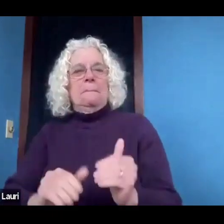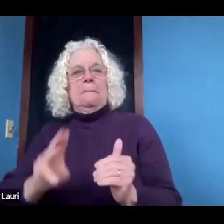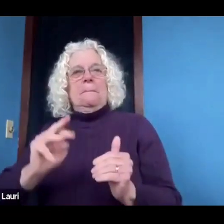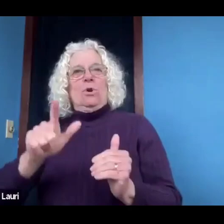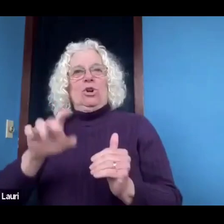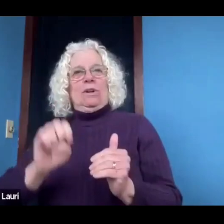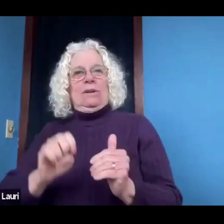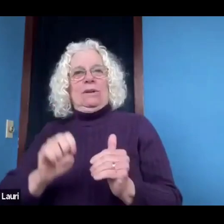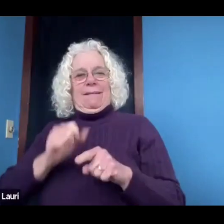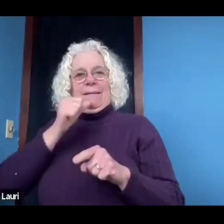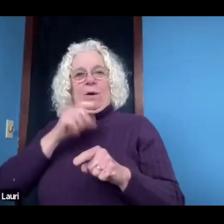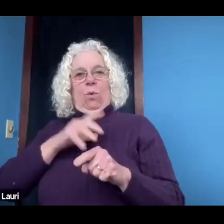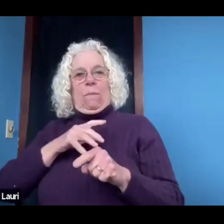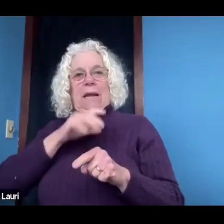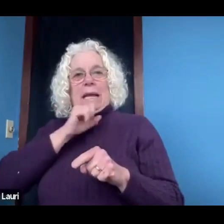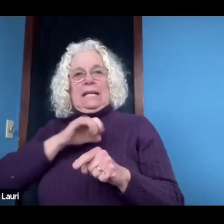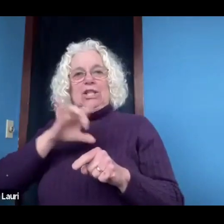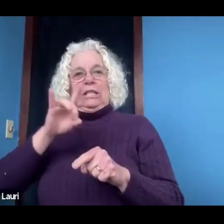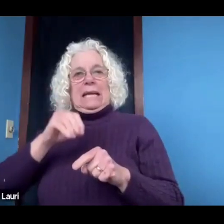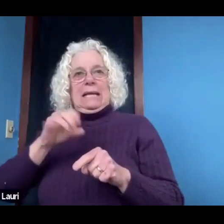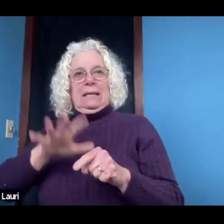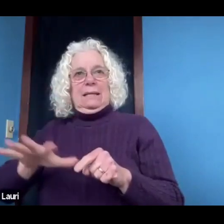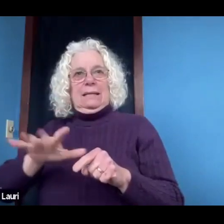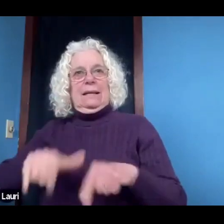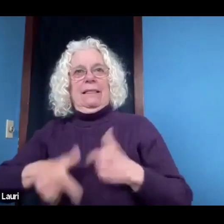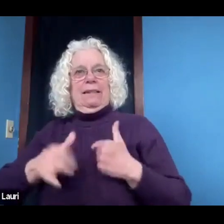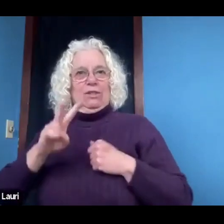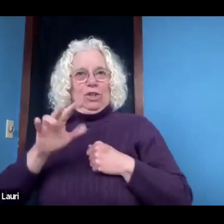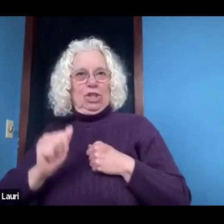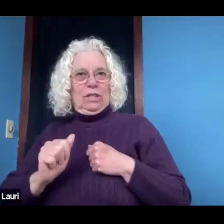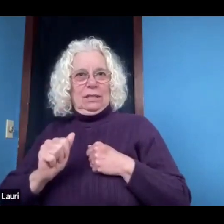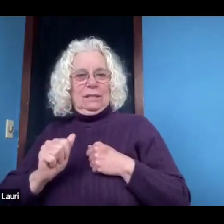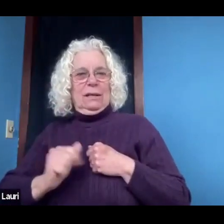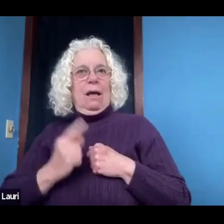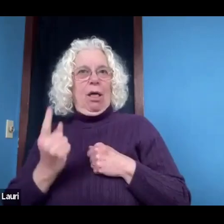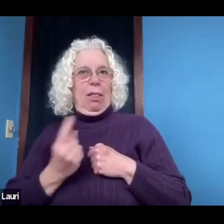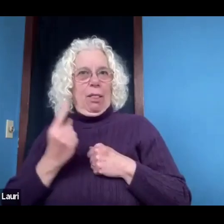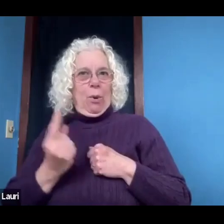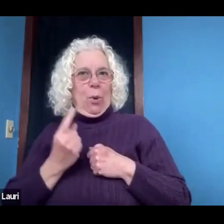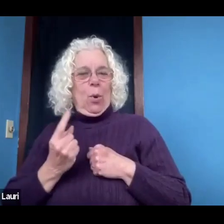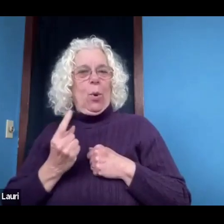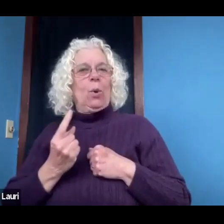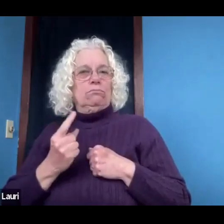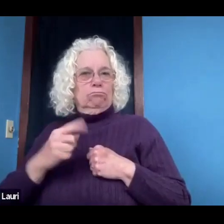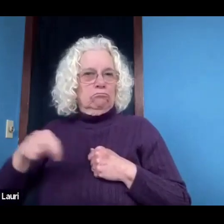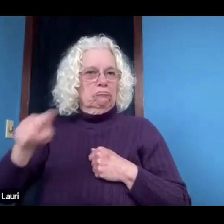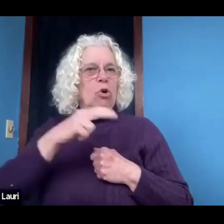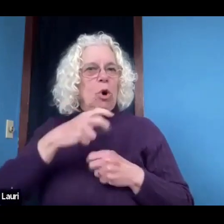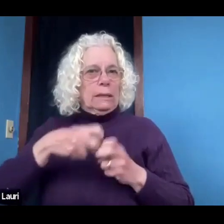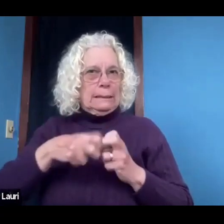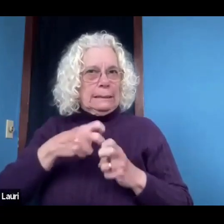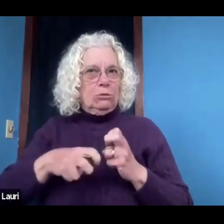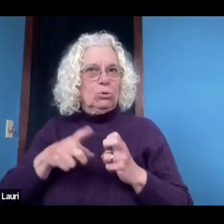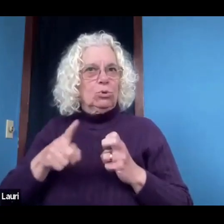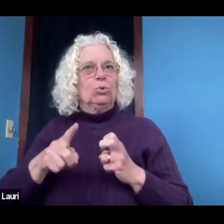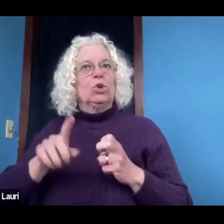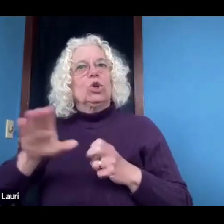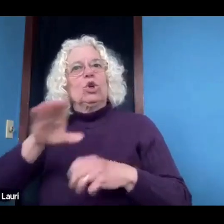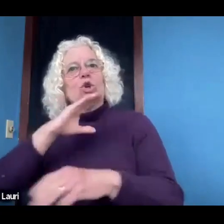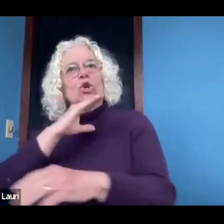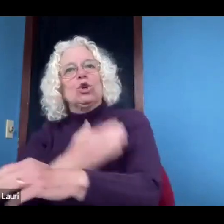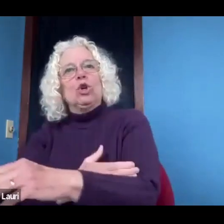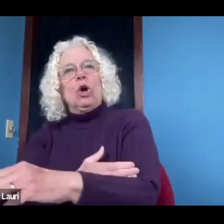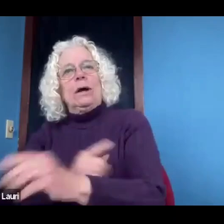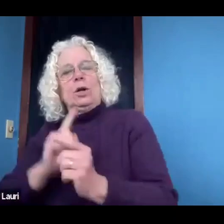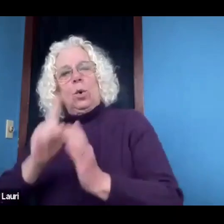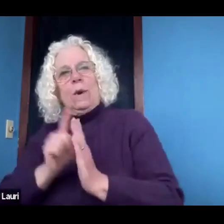Myrtle is a woman in her early 80s who lives in Virginia. She lives alone. She has some mobility issues. Myrtle has a daughter who lives an hour